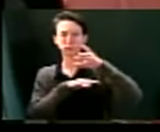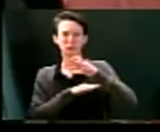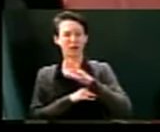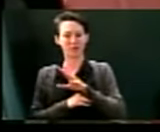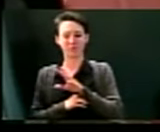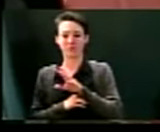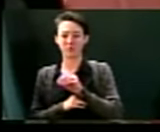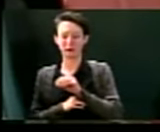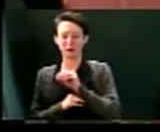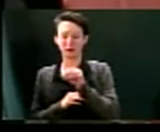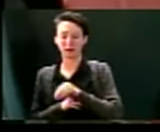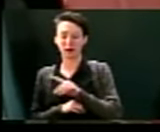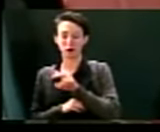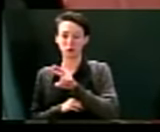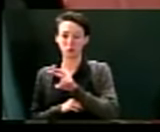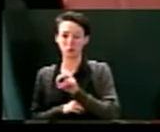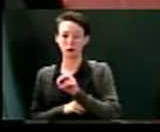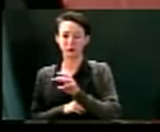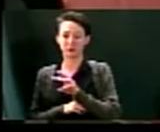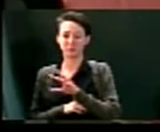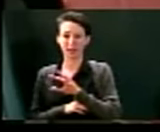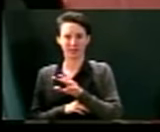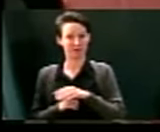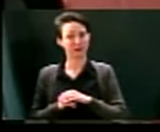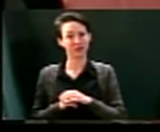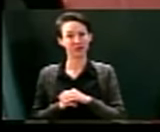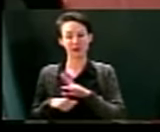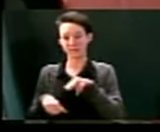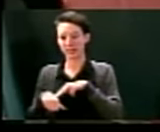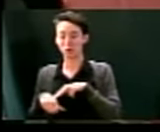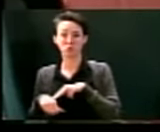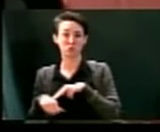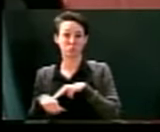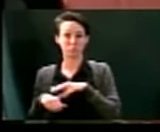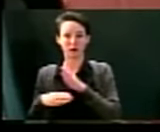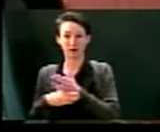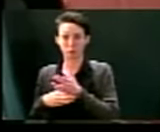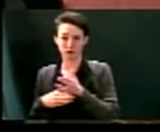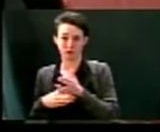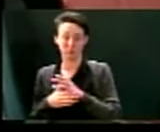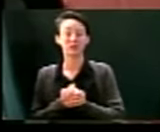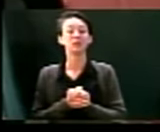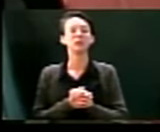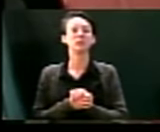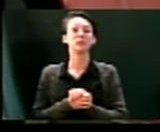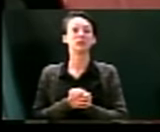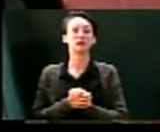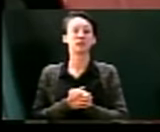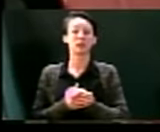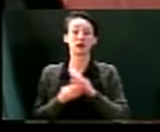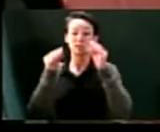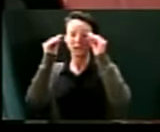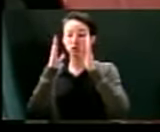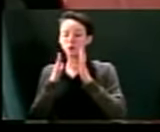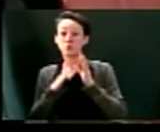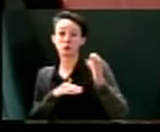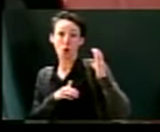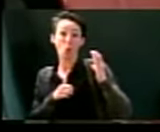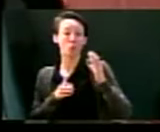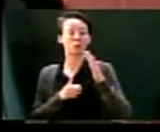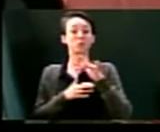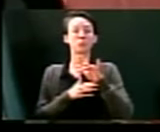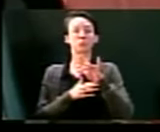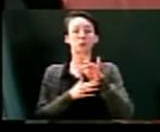of 2.65. My goodness. Ms. Franklin is a teacher, a coach, and a role model for her students and